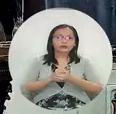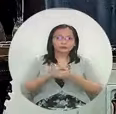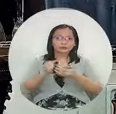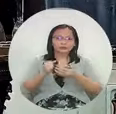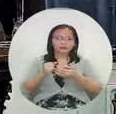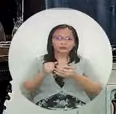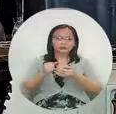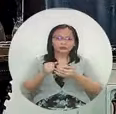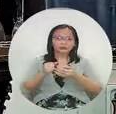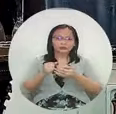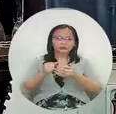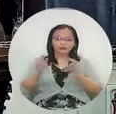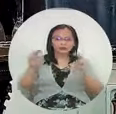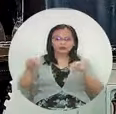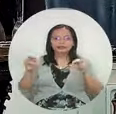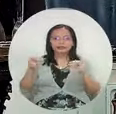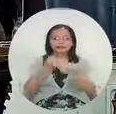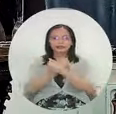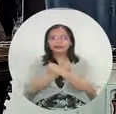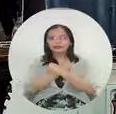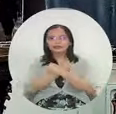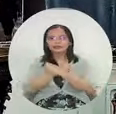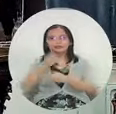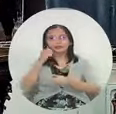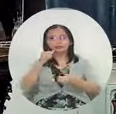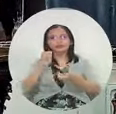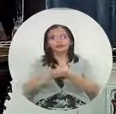Kinahanglan panggaw na ito ang atong asawa.